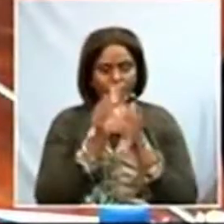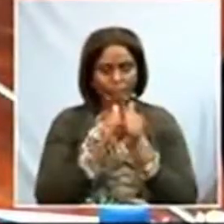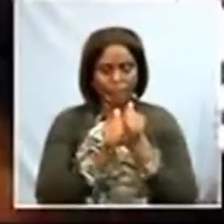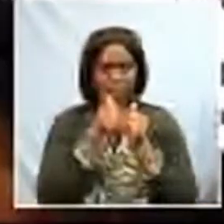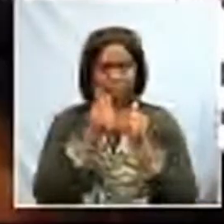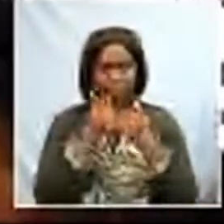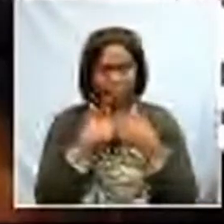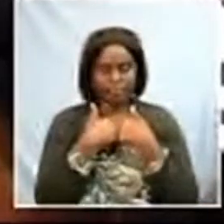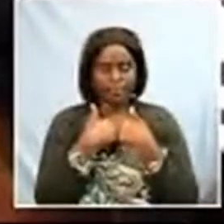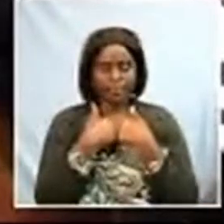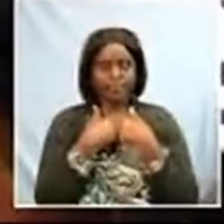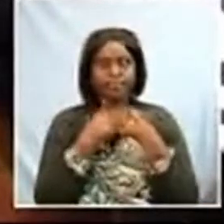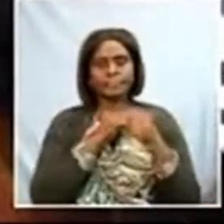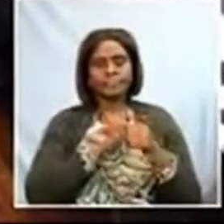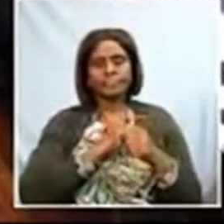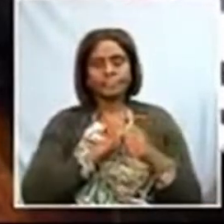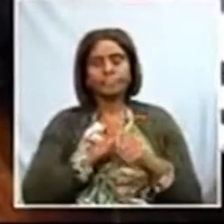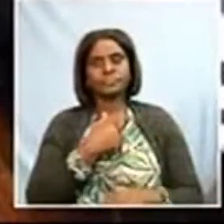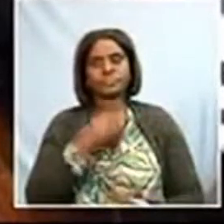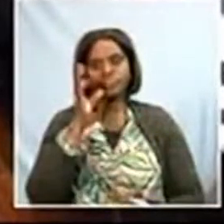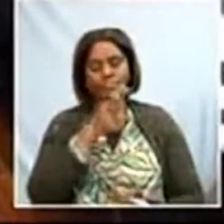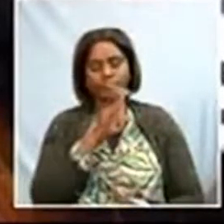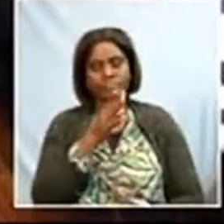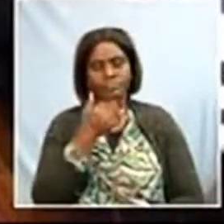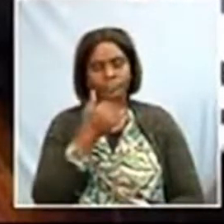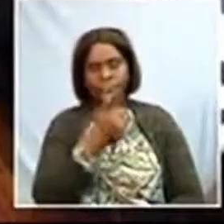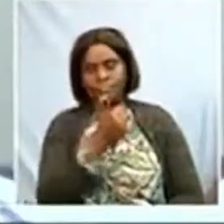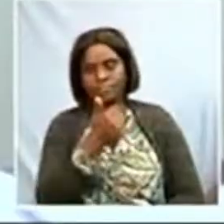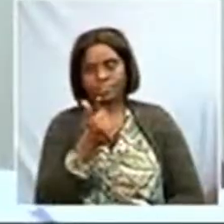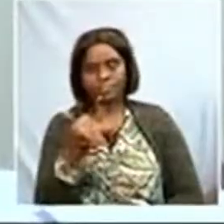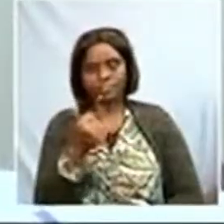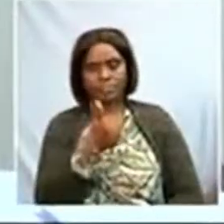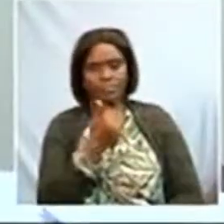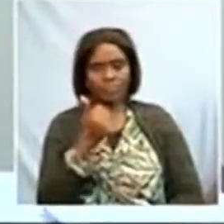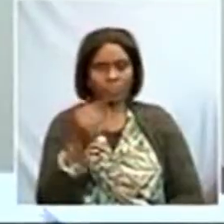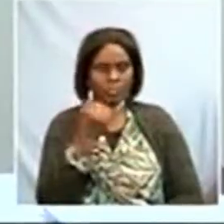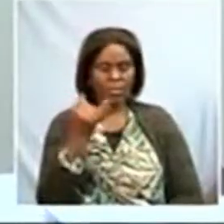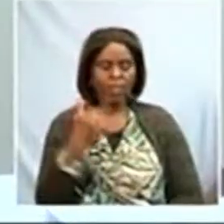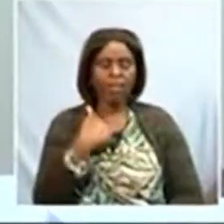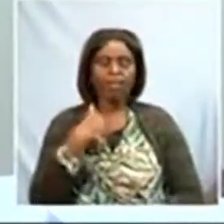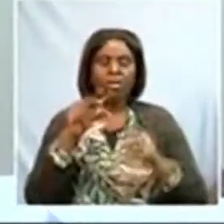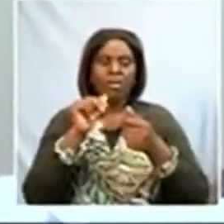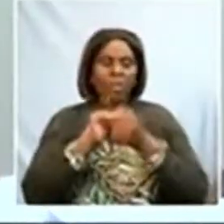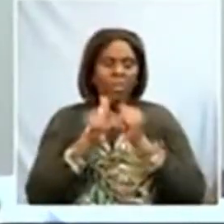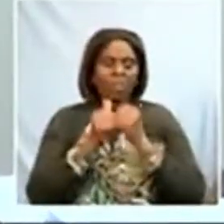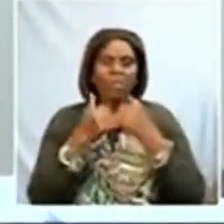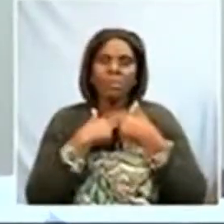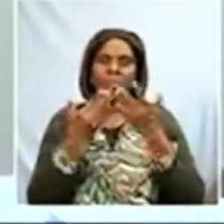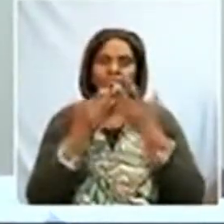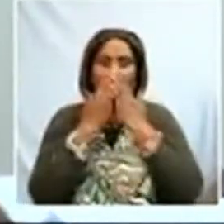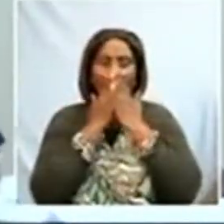have apologized. Those other issues, we have no problem with them.